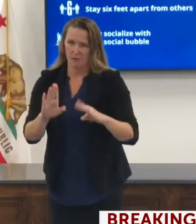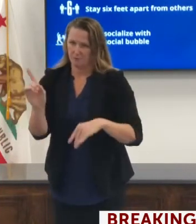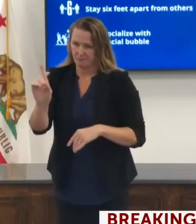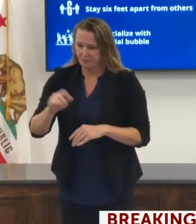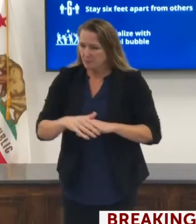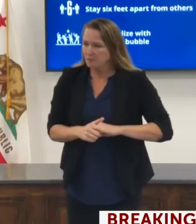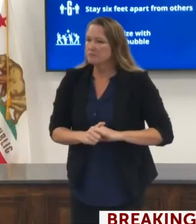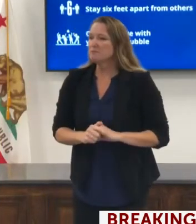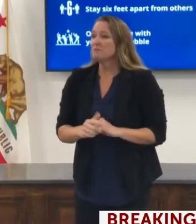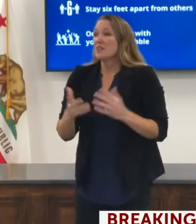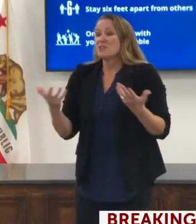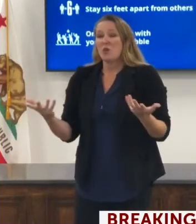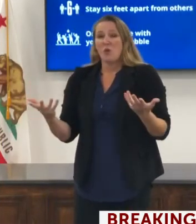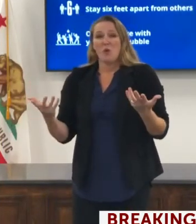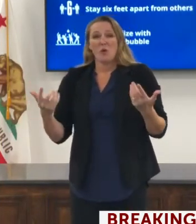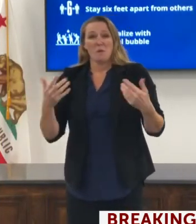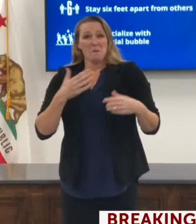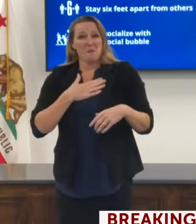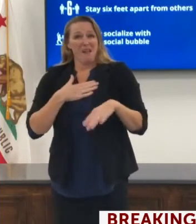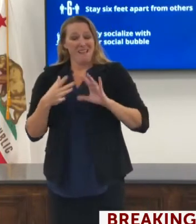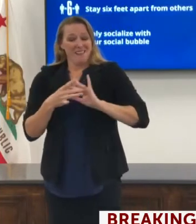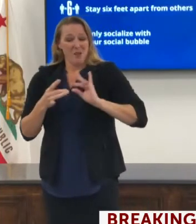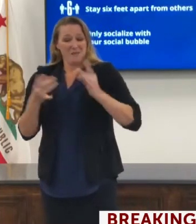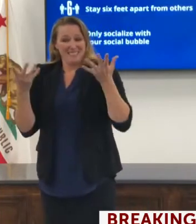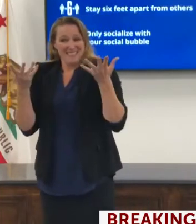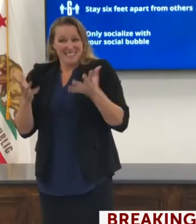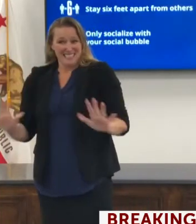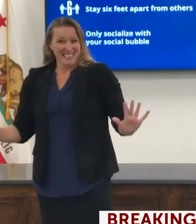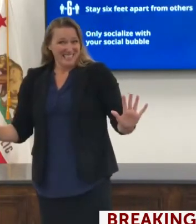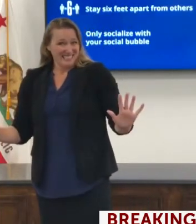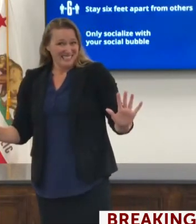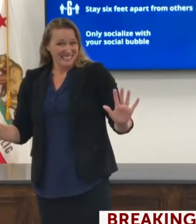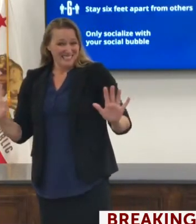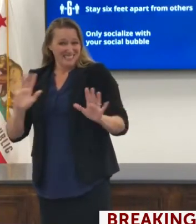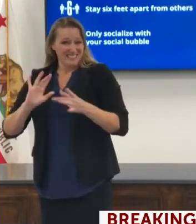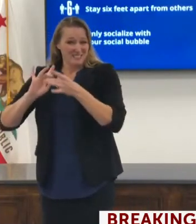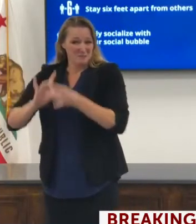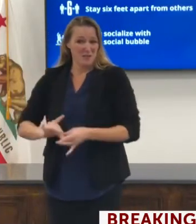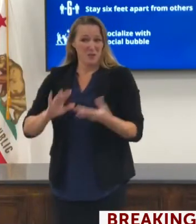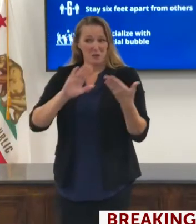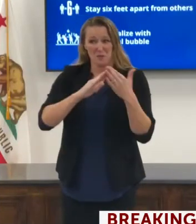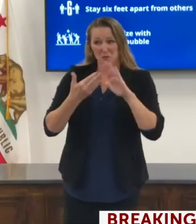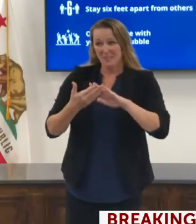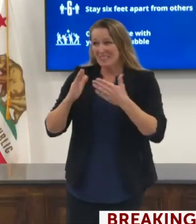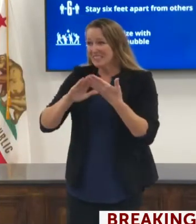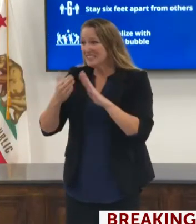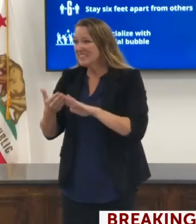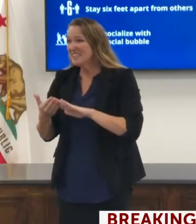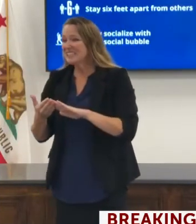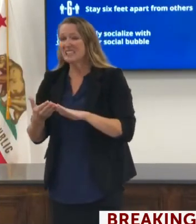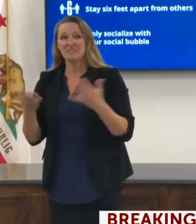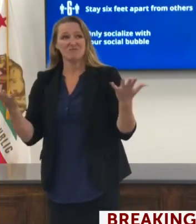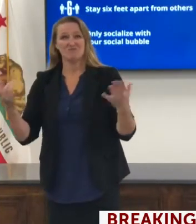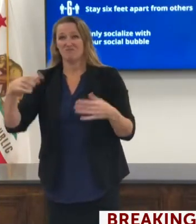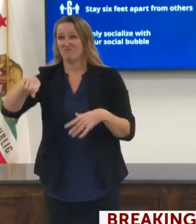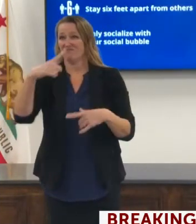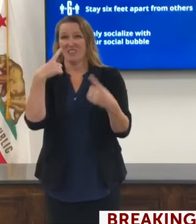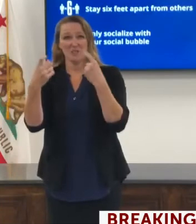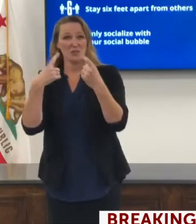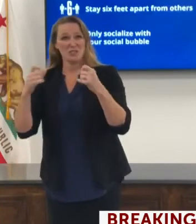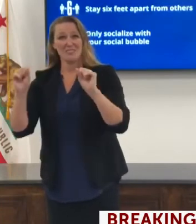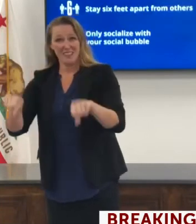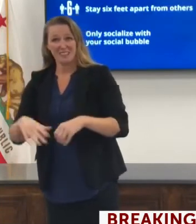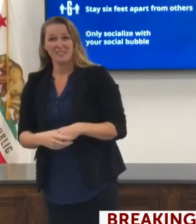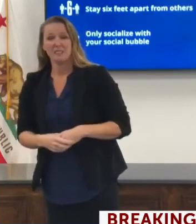So that's really all I had to say as to what's going on in our community at this time, and all of us are available for questions.